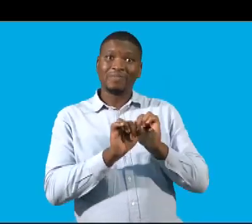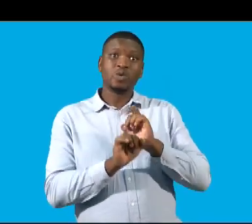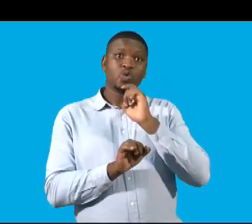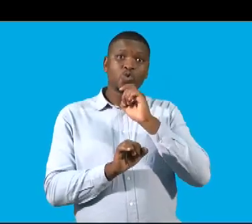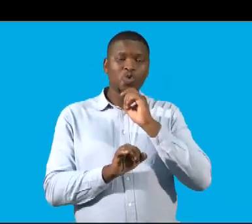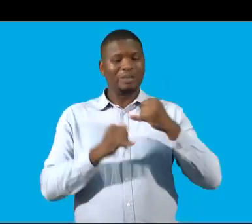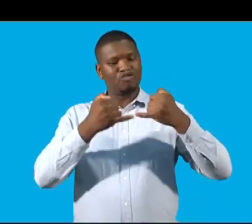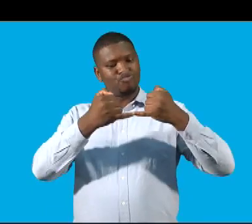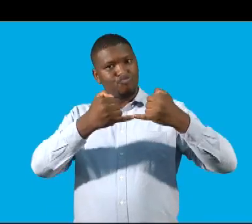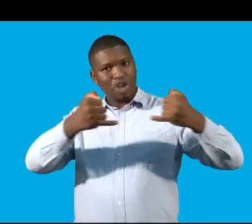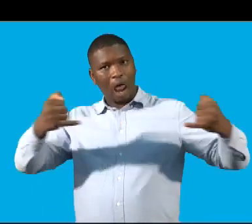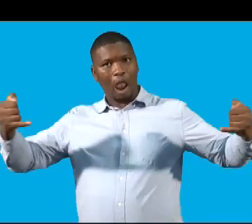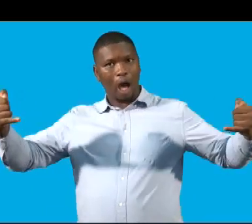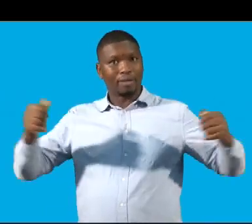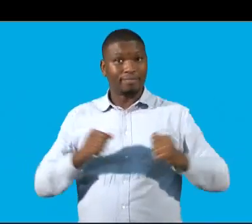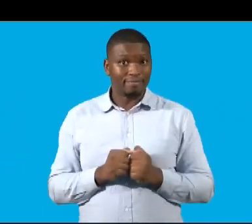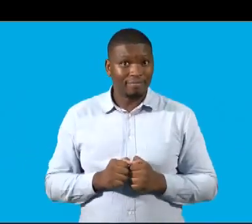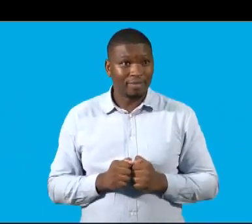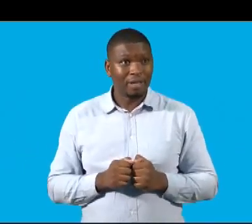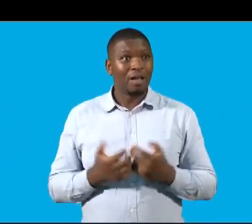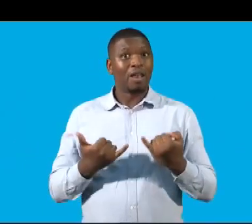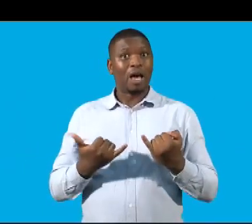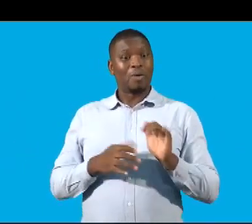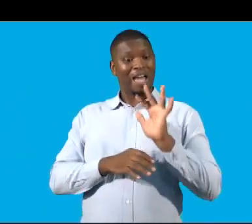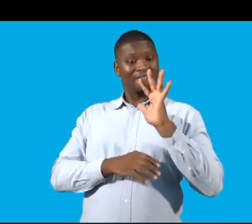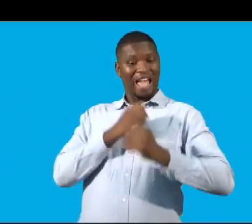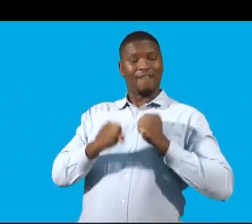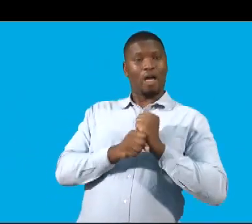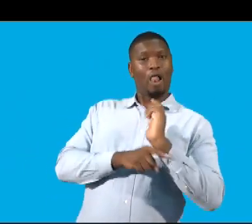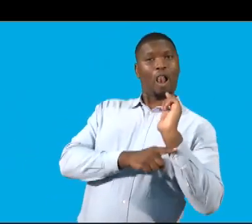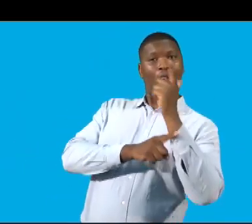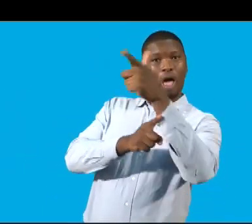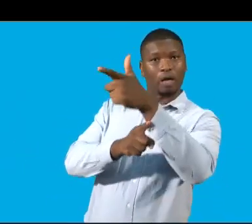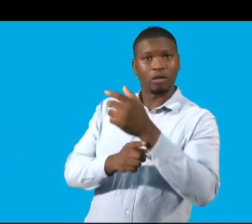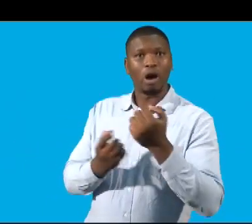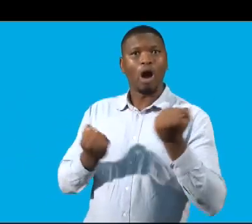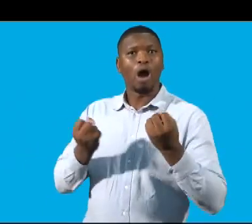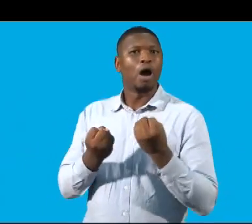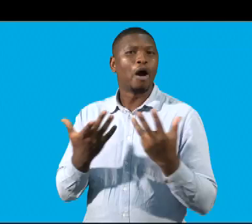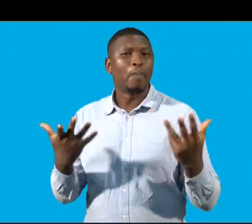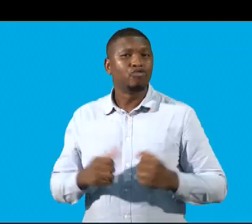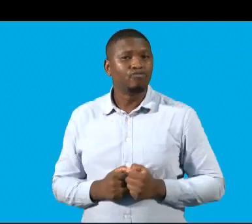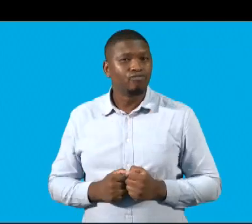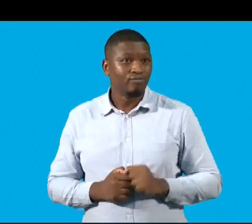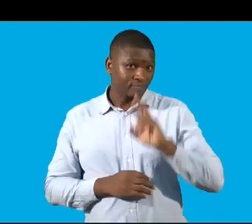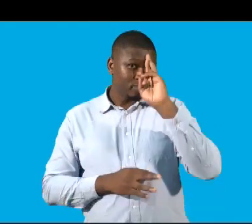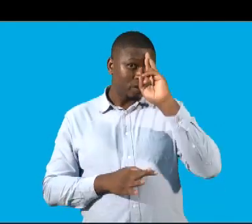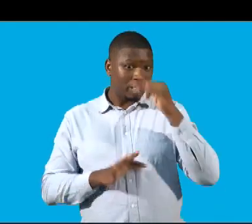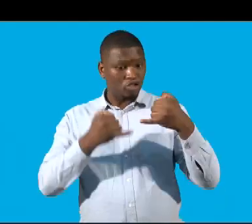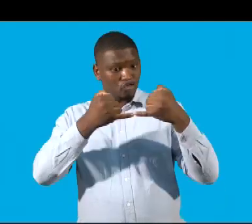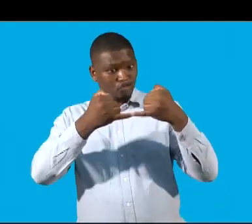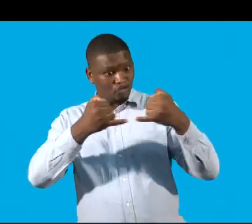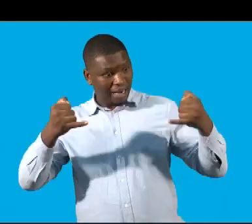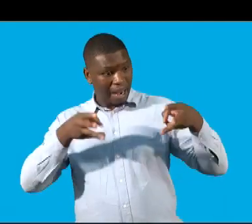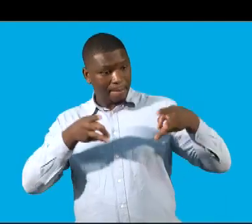line method. How much will the car be worth after 5 years? Now, by now you should know that the straight